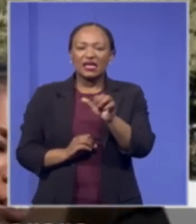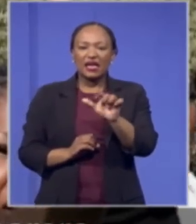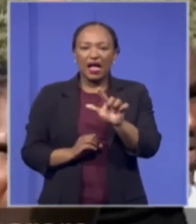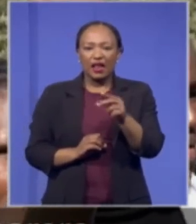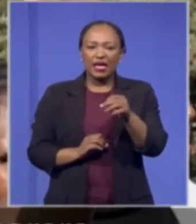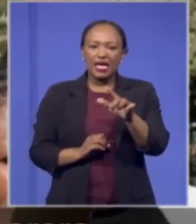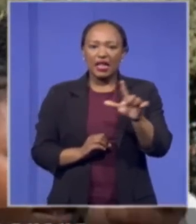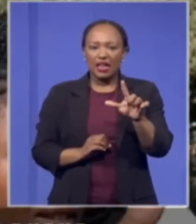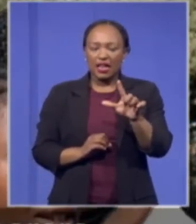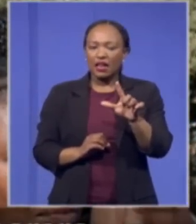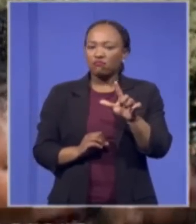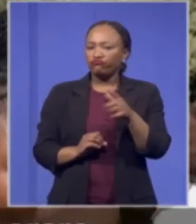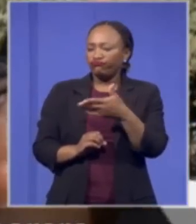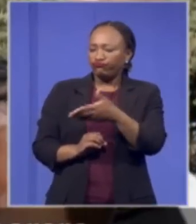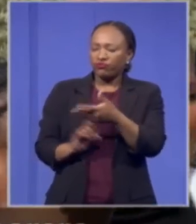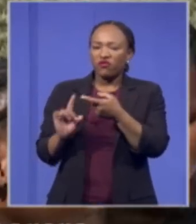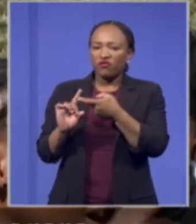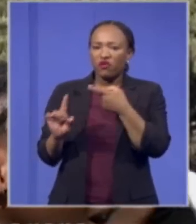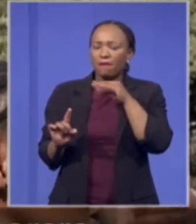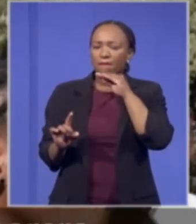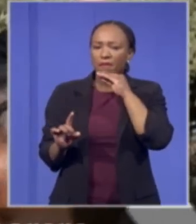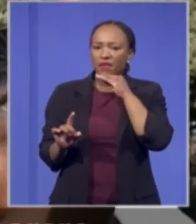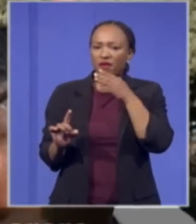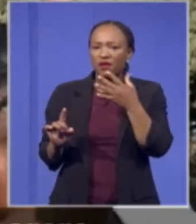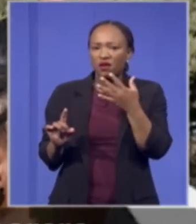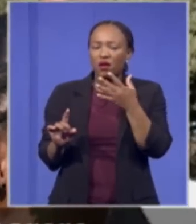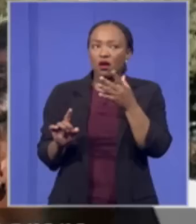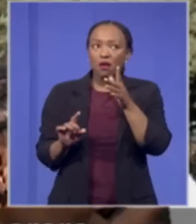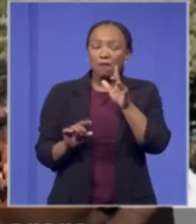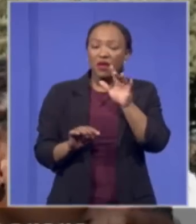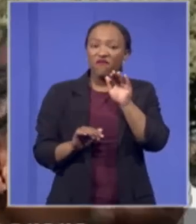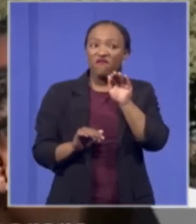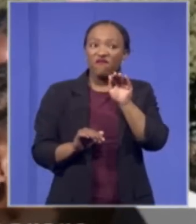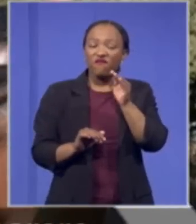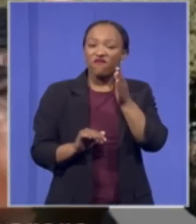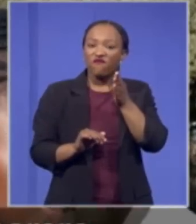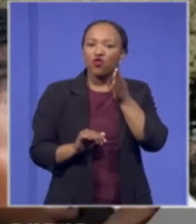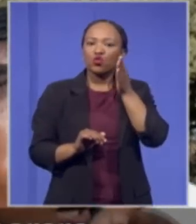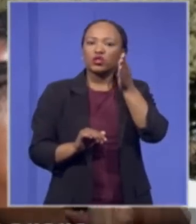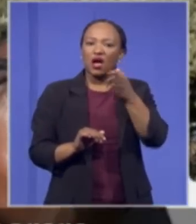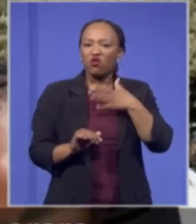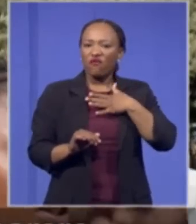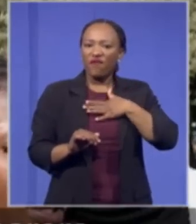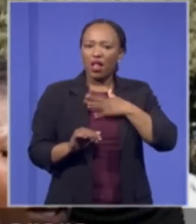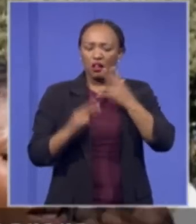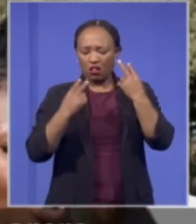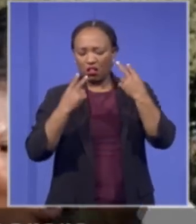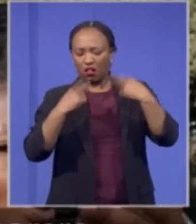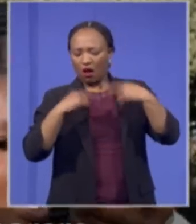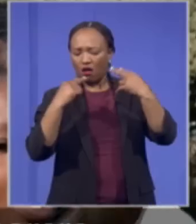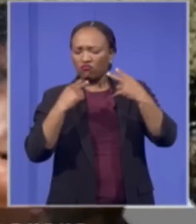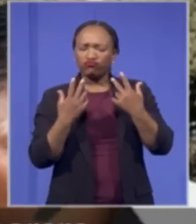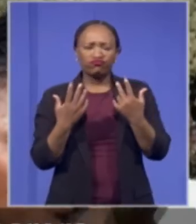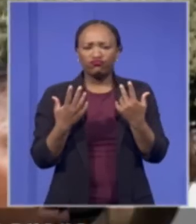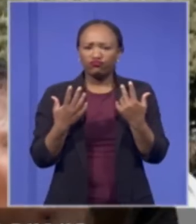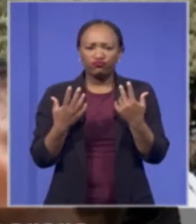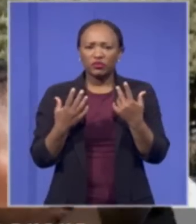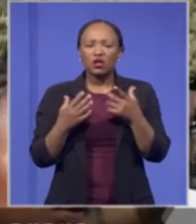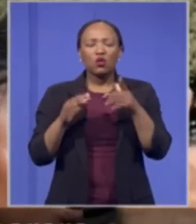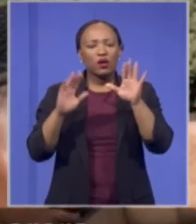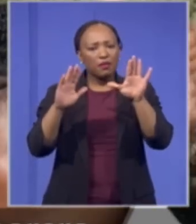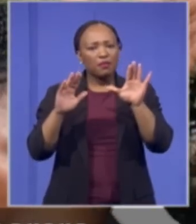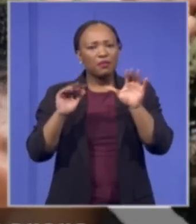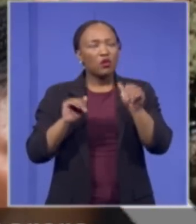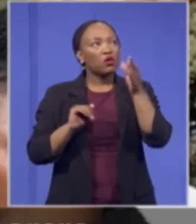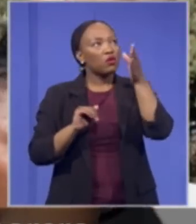tshwana gore se swetse ka isago kana bokamoso jwa gago o se ka itebella ko tlase re letse go modimo a re tsego haditse ka